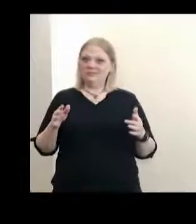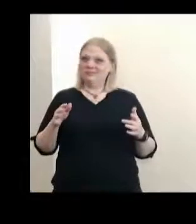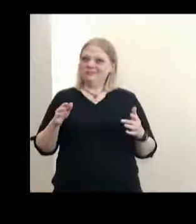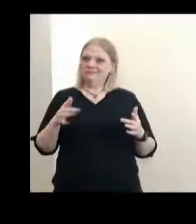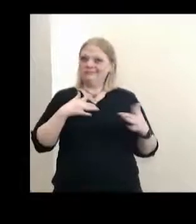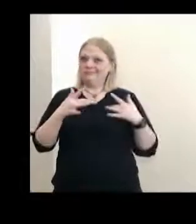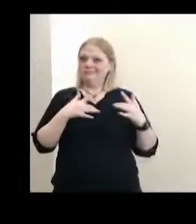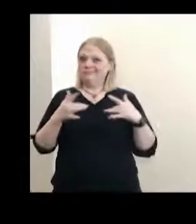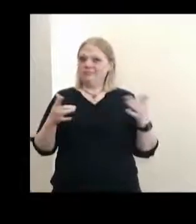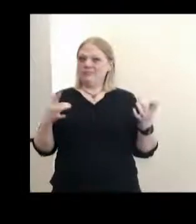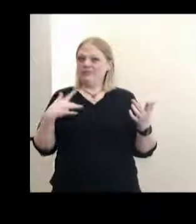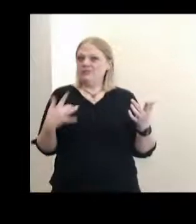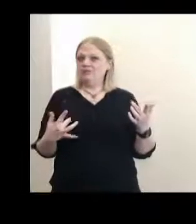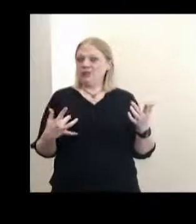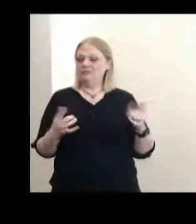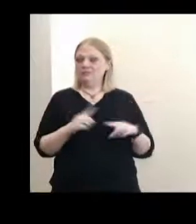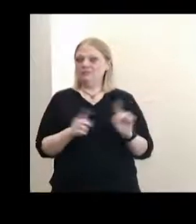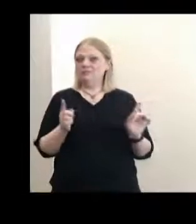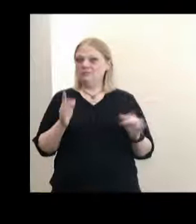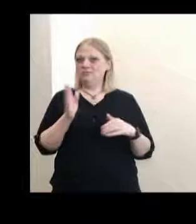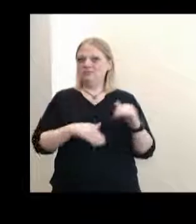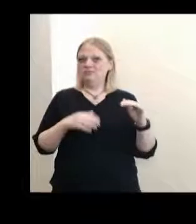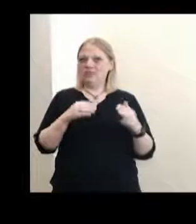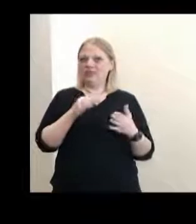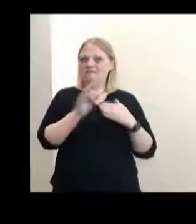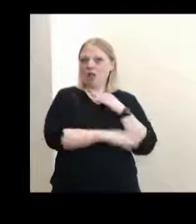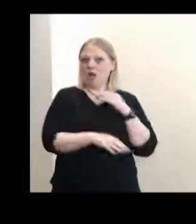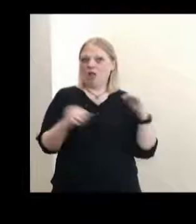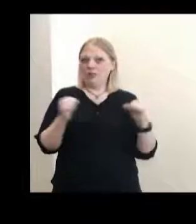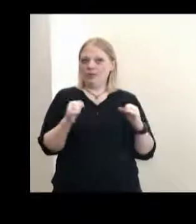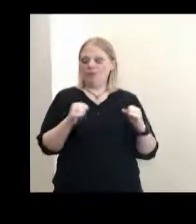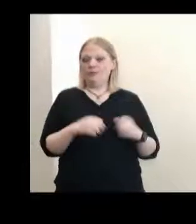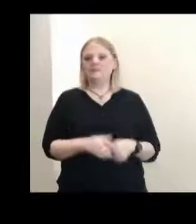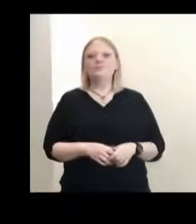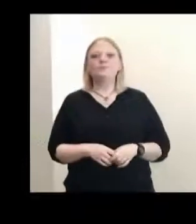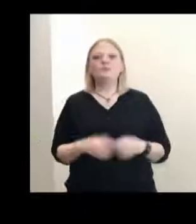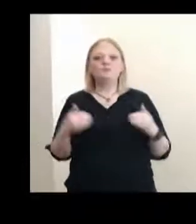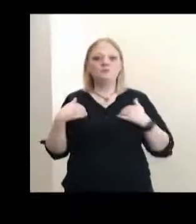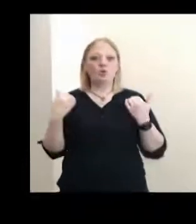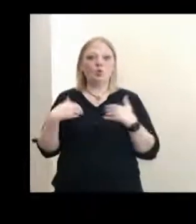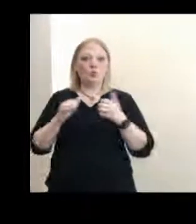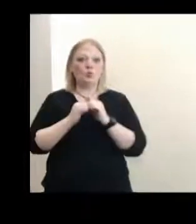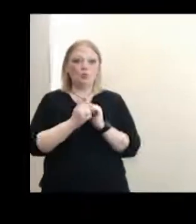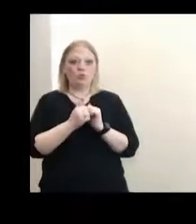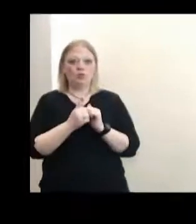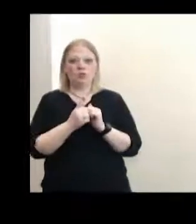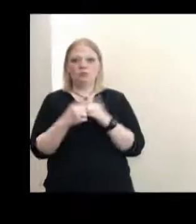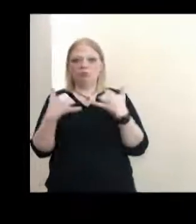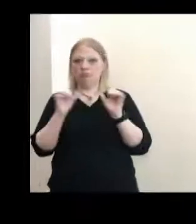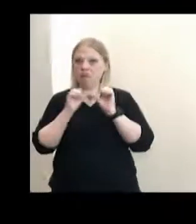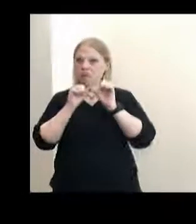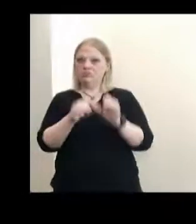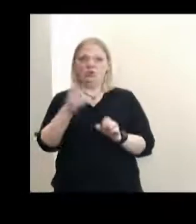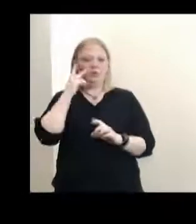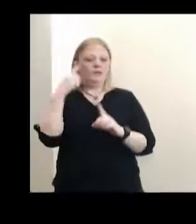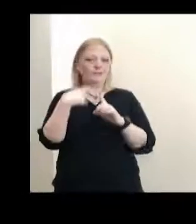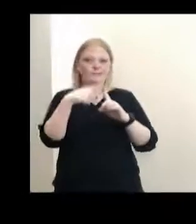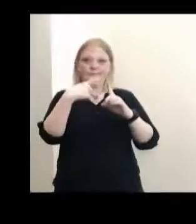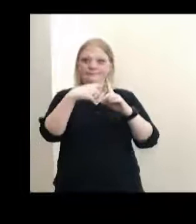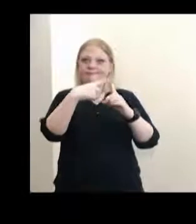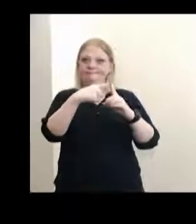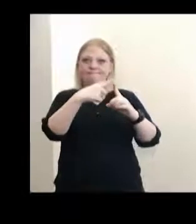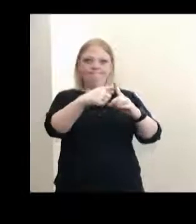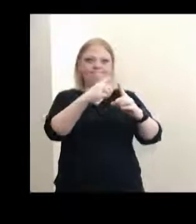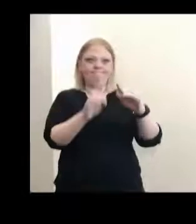in the fall and the winter. Youth sports are, still continue to see cases, and we are